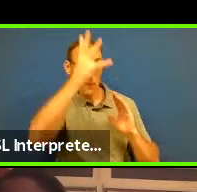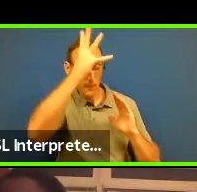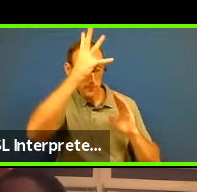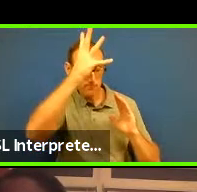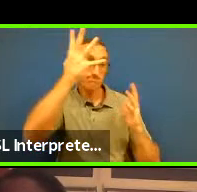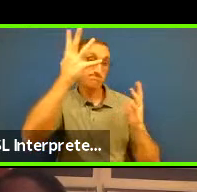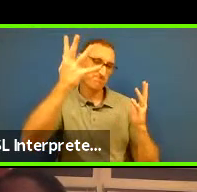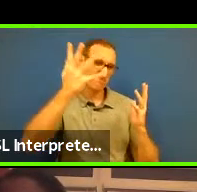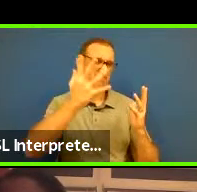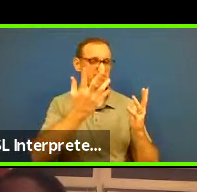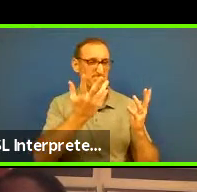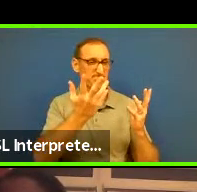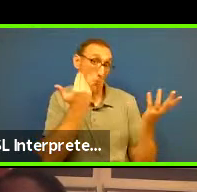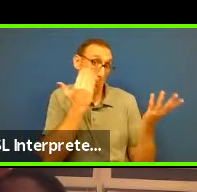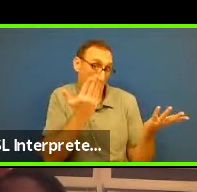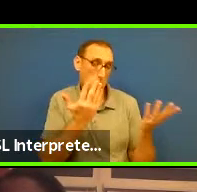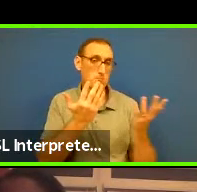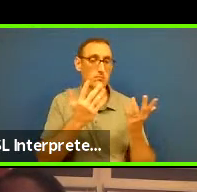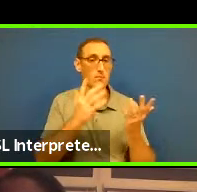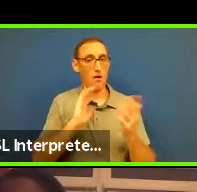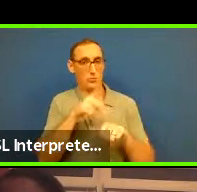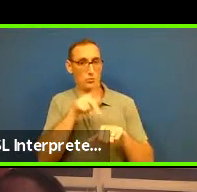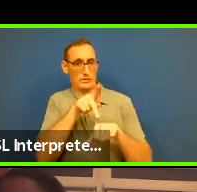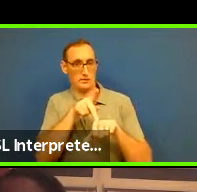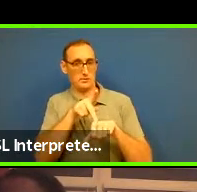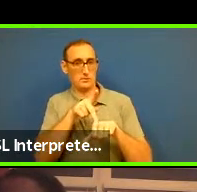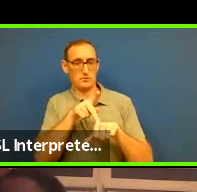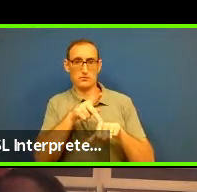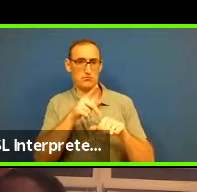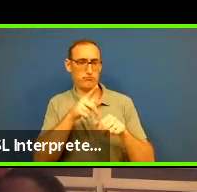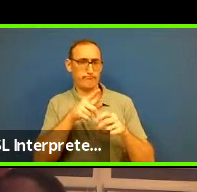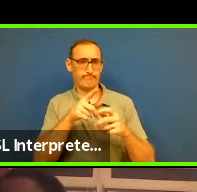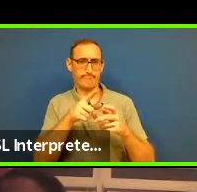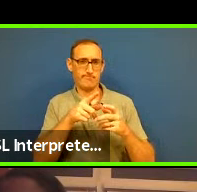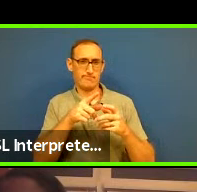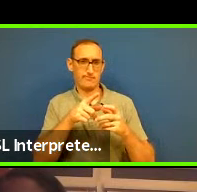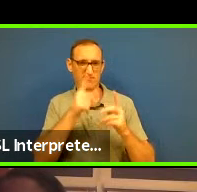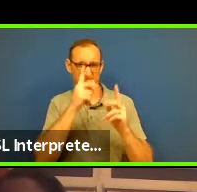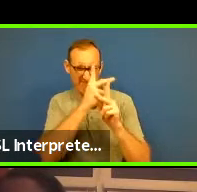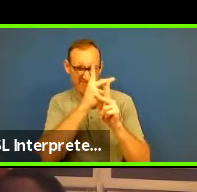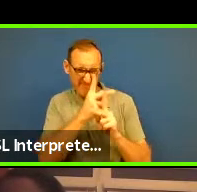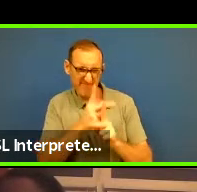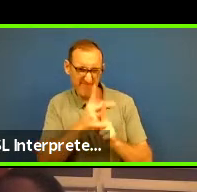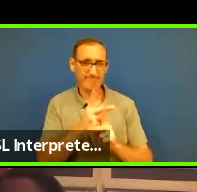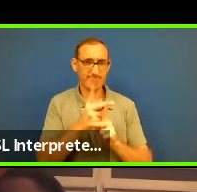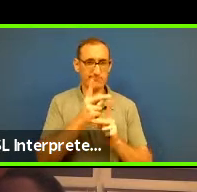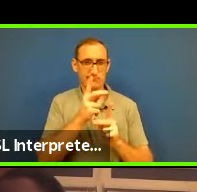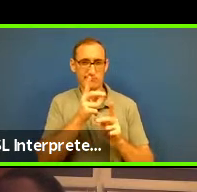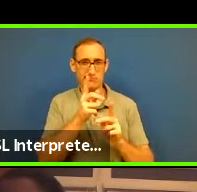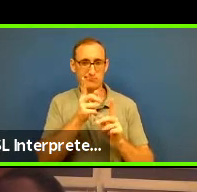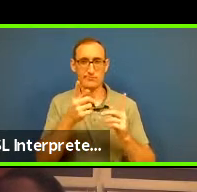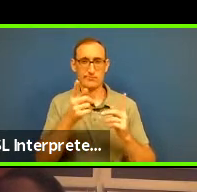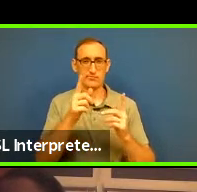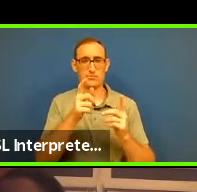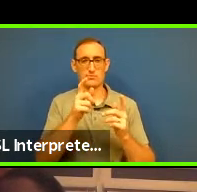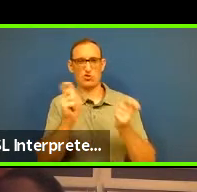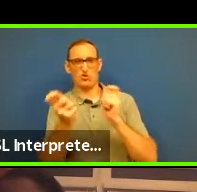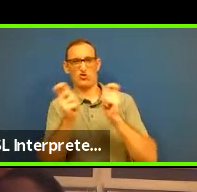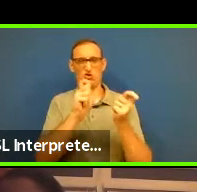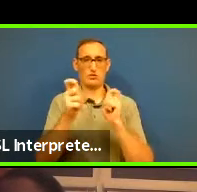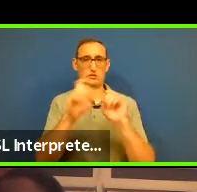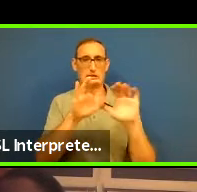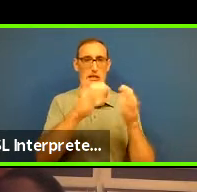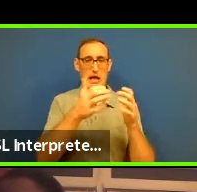very hard on transitions alone. So I know that they have those answers. We just need to make sure that the communication is consistent to all